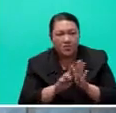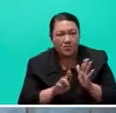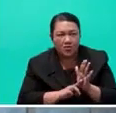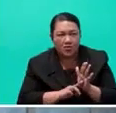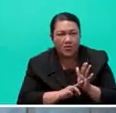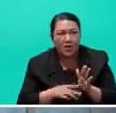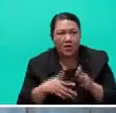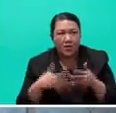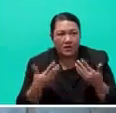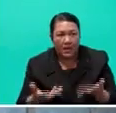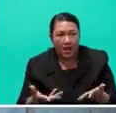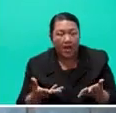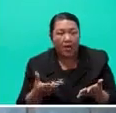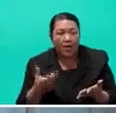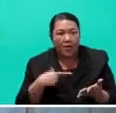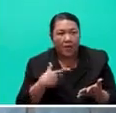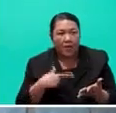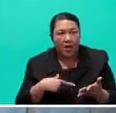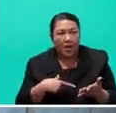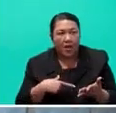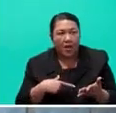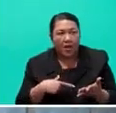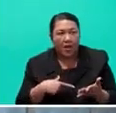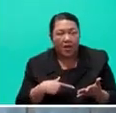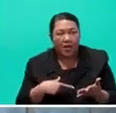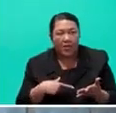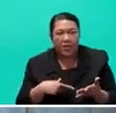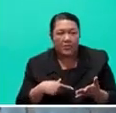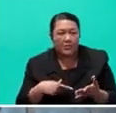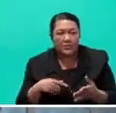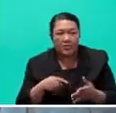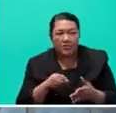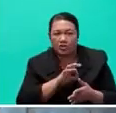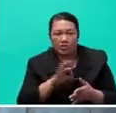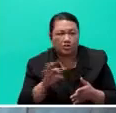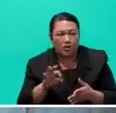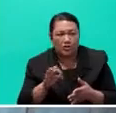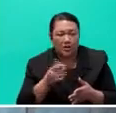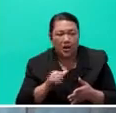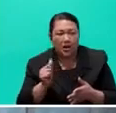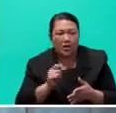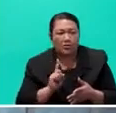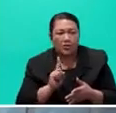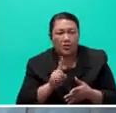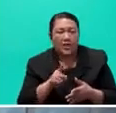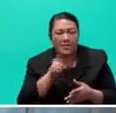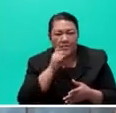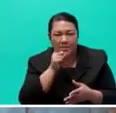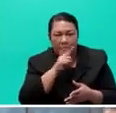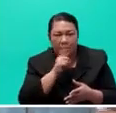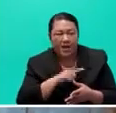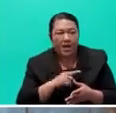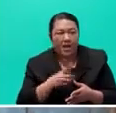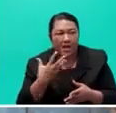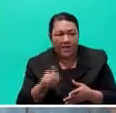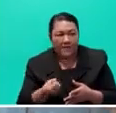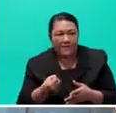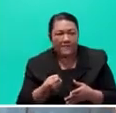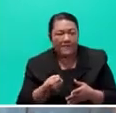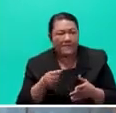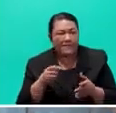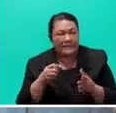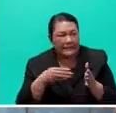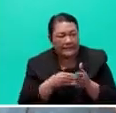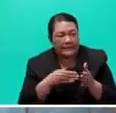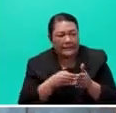now. There is a lot of issues that we actually face by the people. And Honorable Speaker, another thing that we